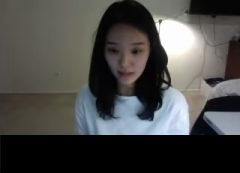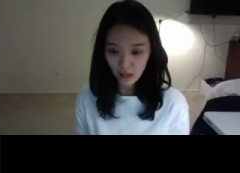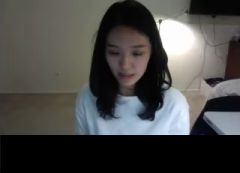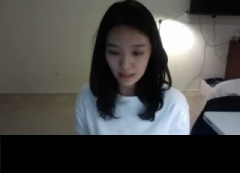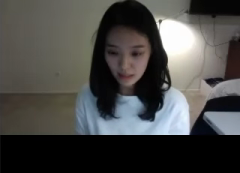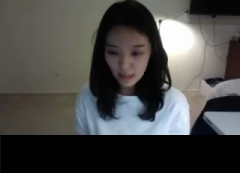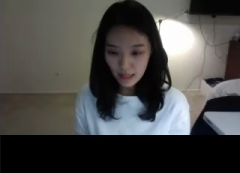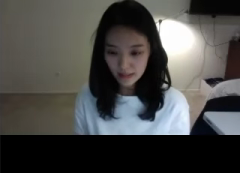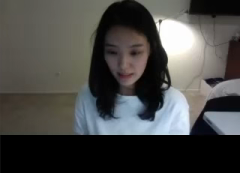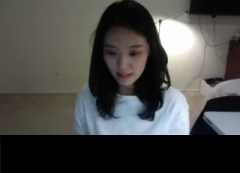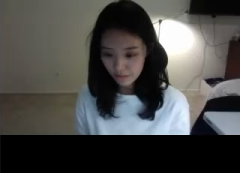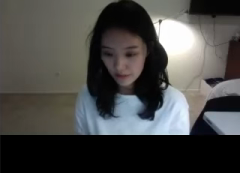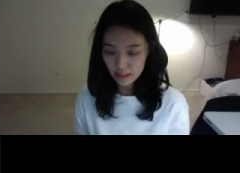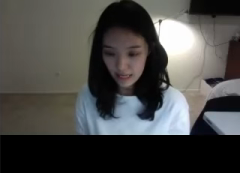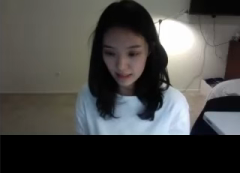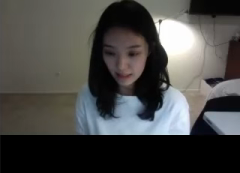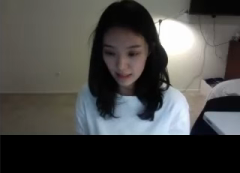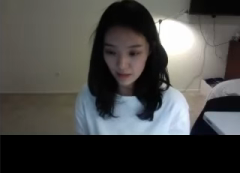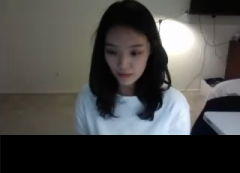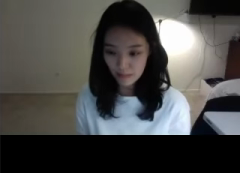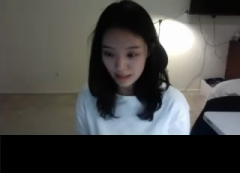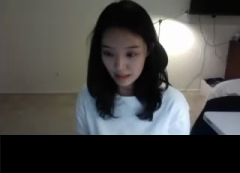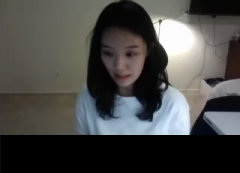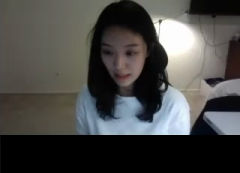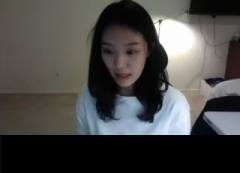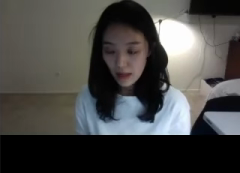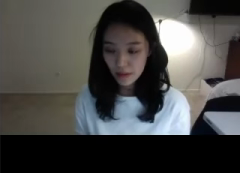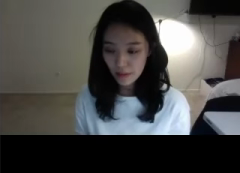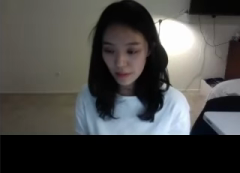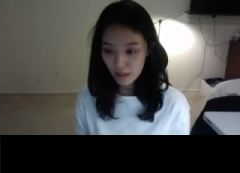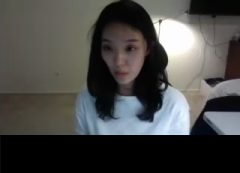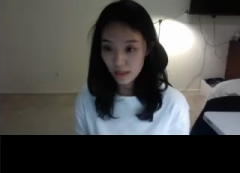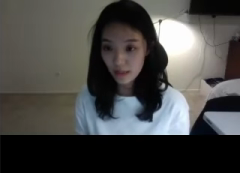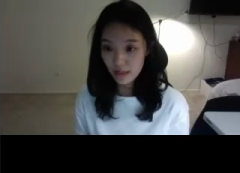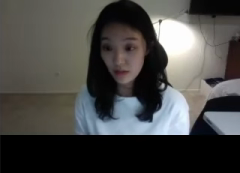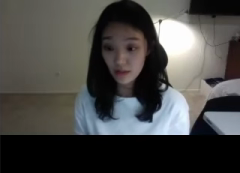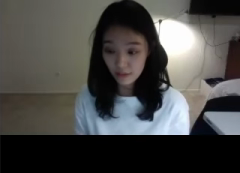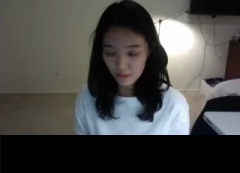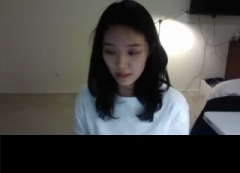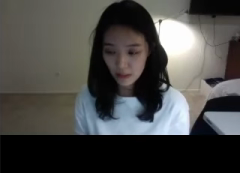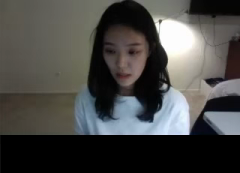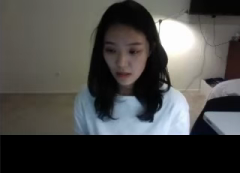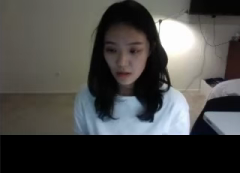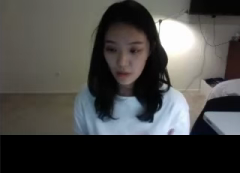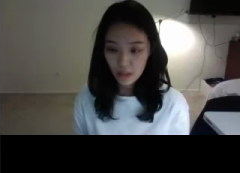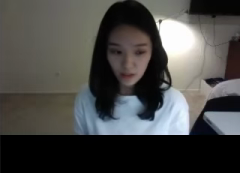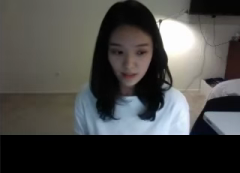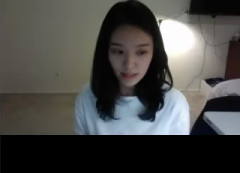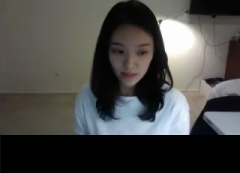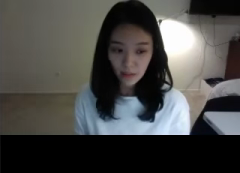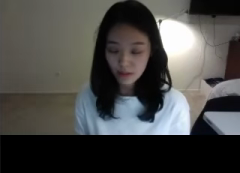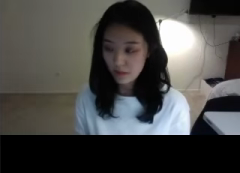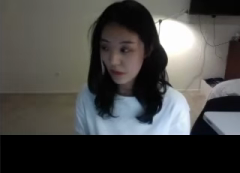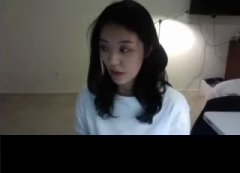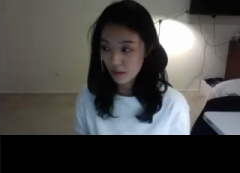identical lexical content, as they differ syntactically and also semantically, their prosodic organizations are different. So in